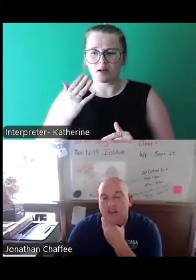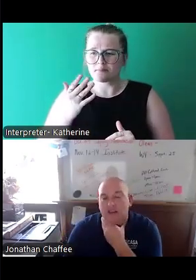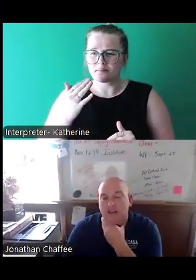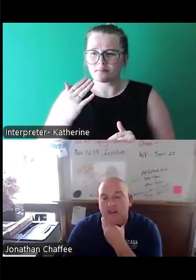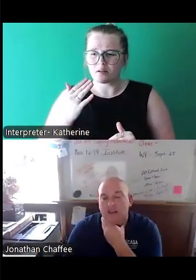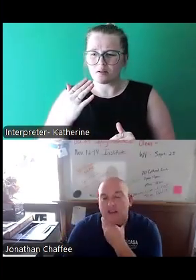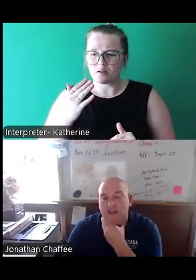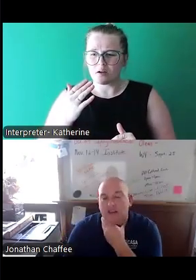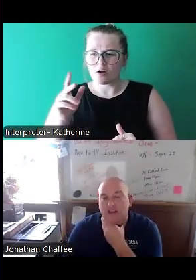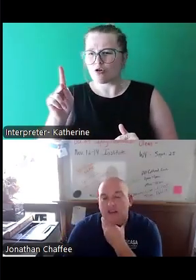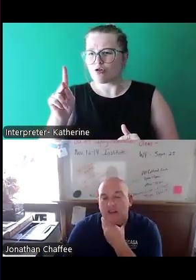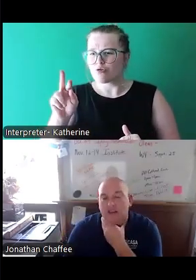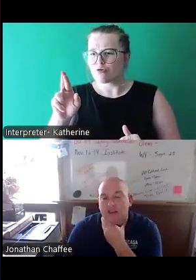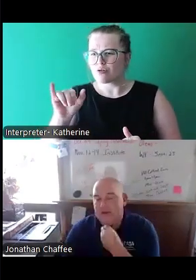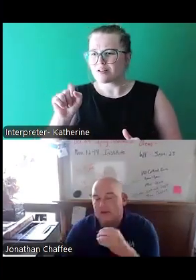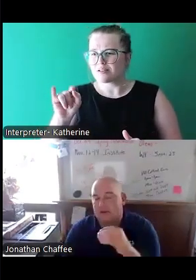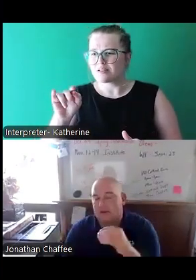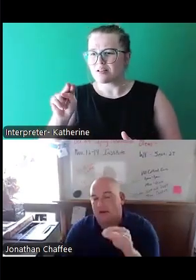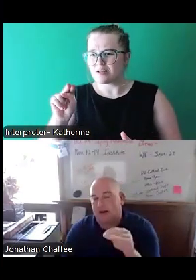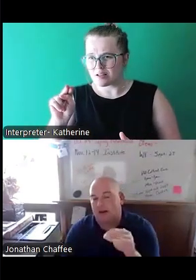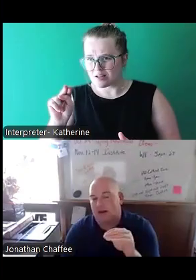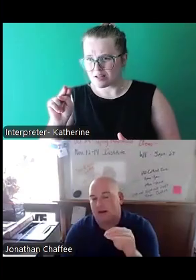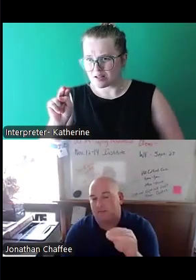Christine can share my